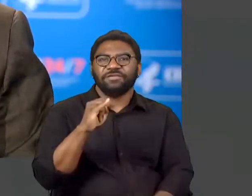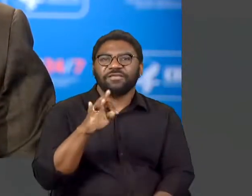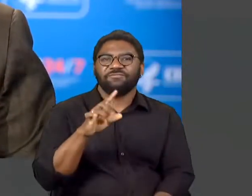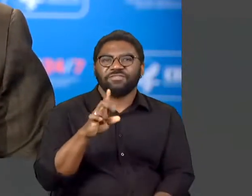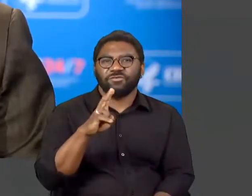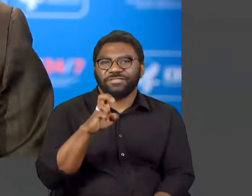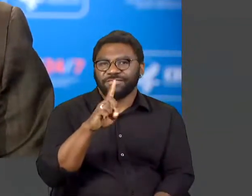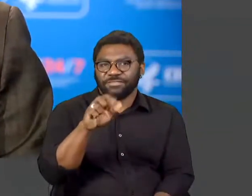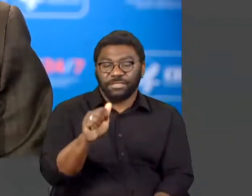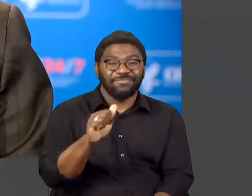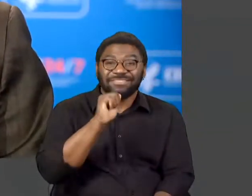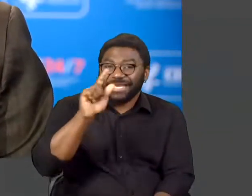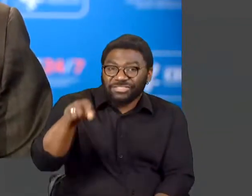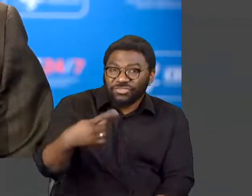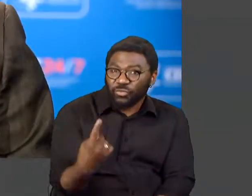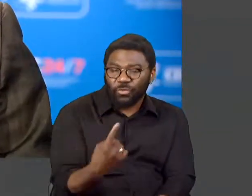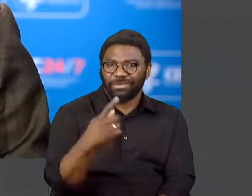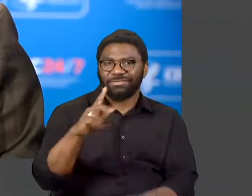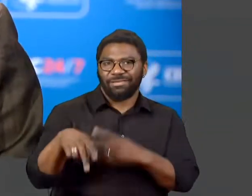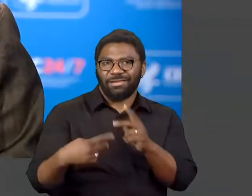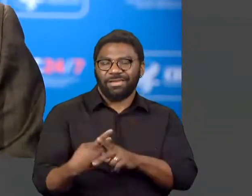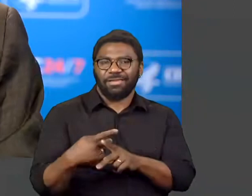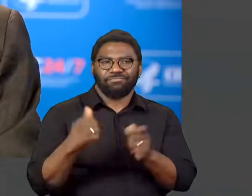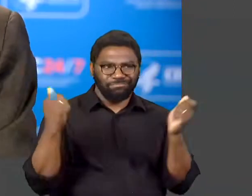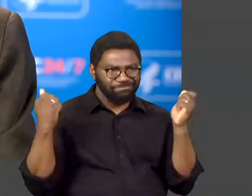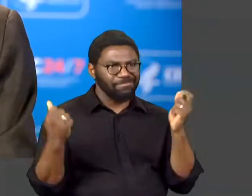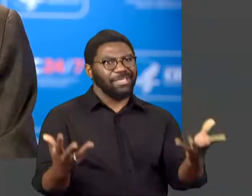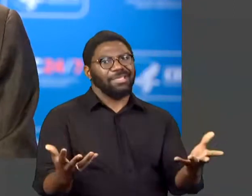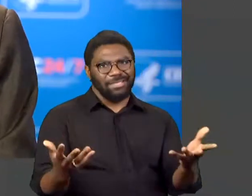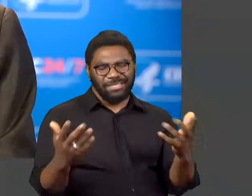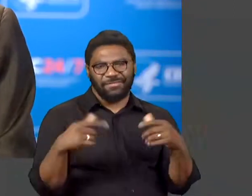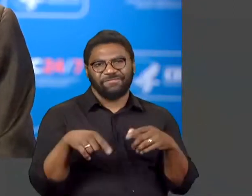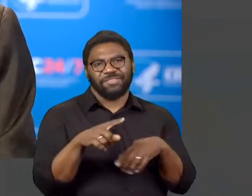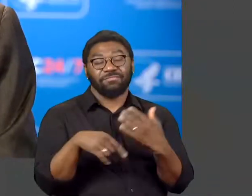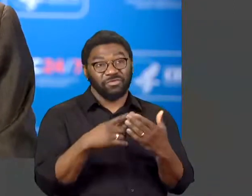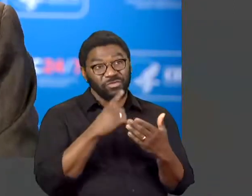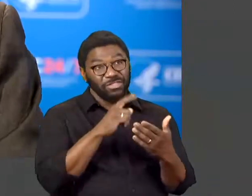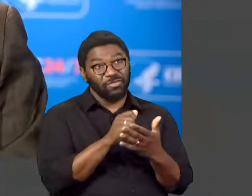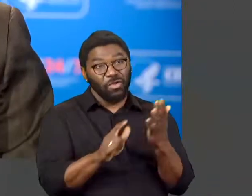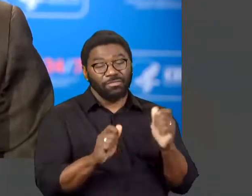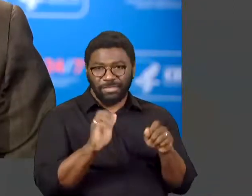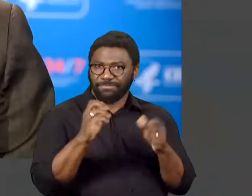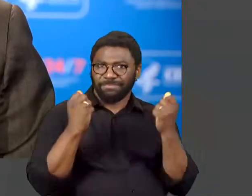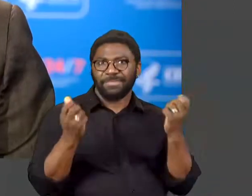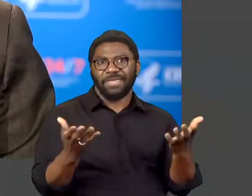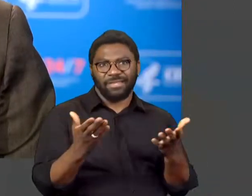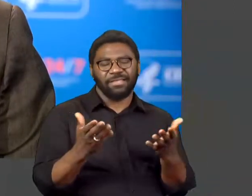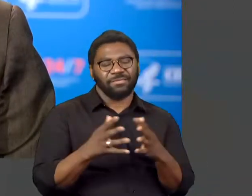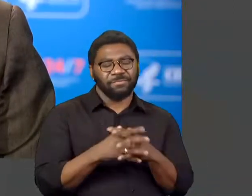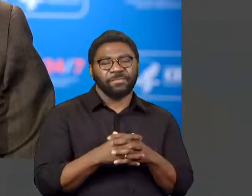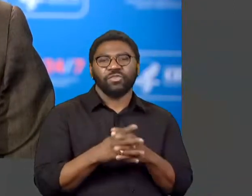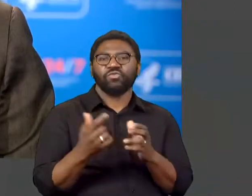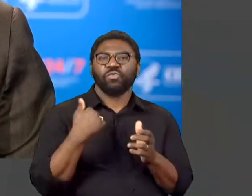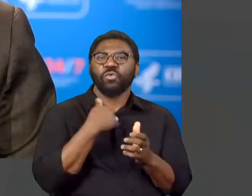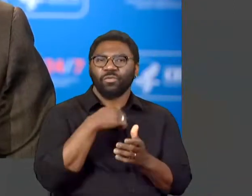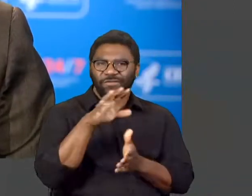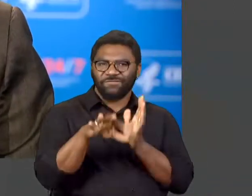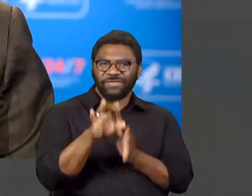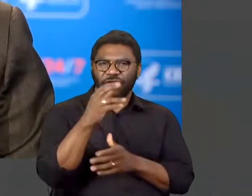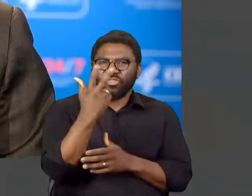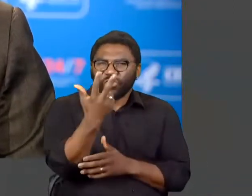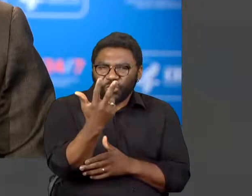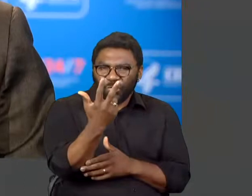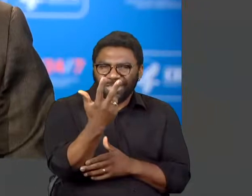umbrella of all influenza viruses, or a lot of them. And what we found was that 3 particular sites, or about